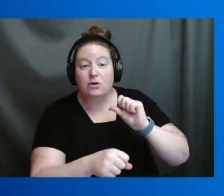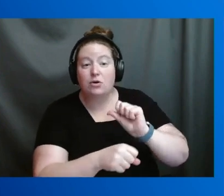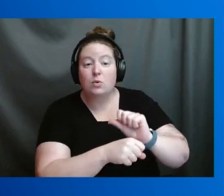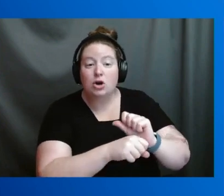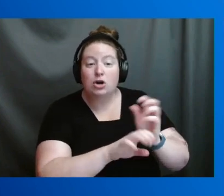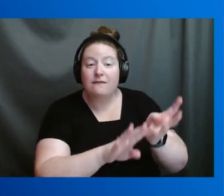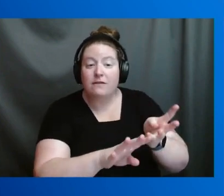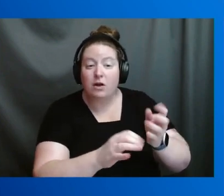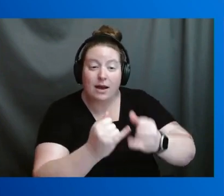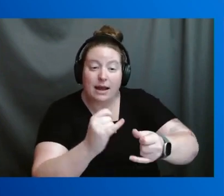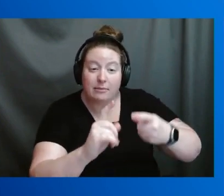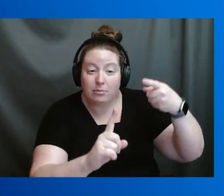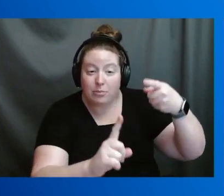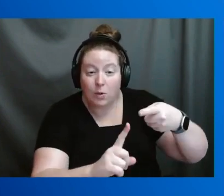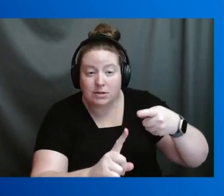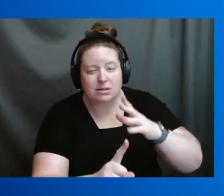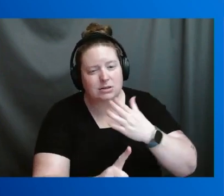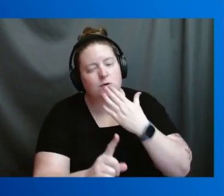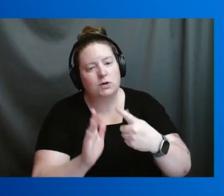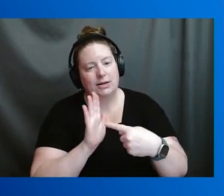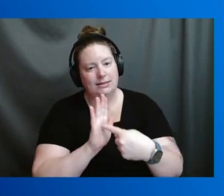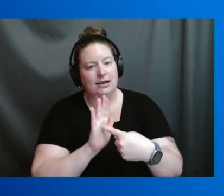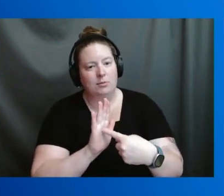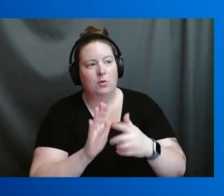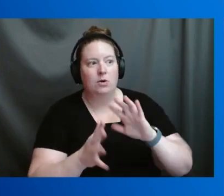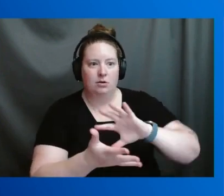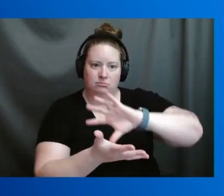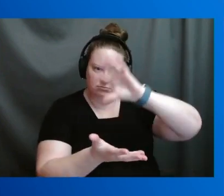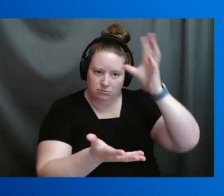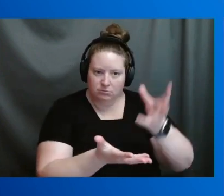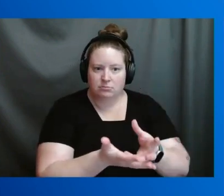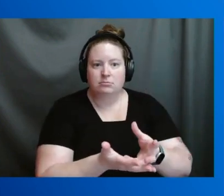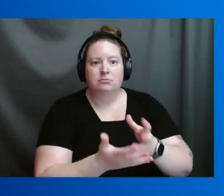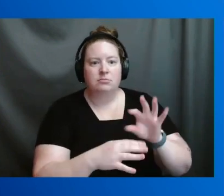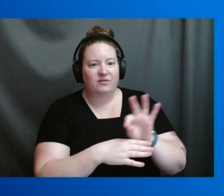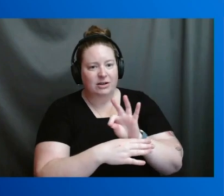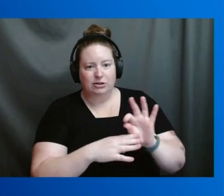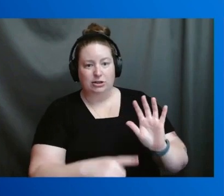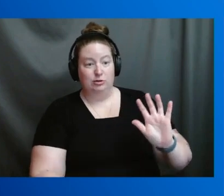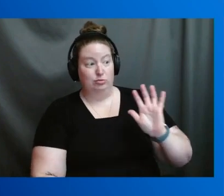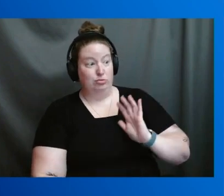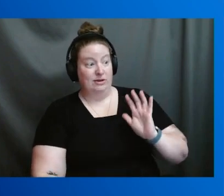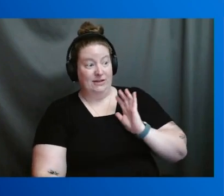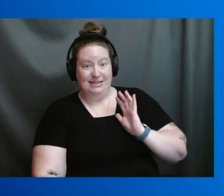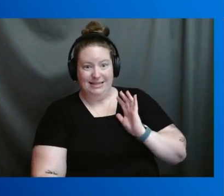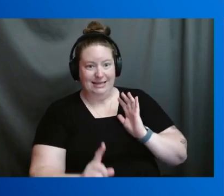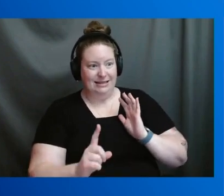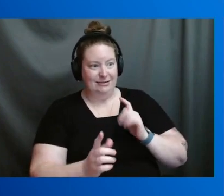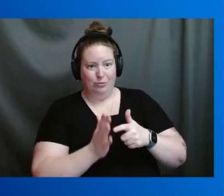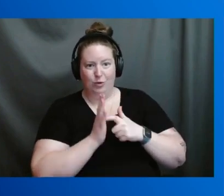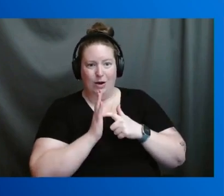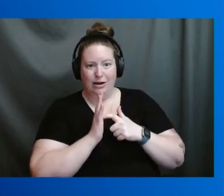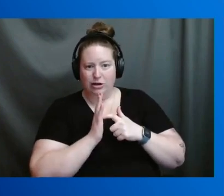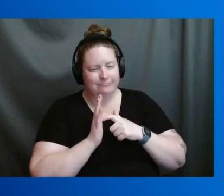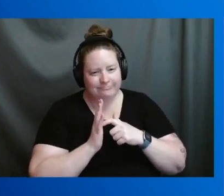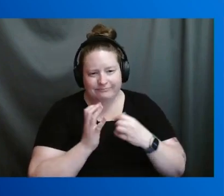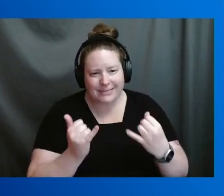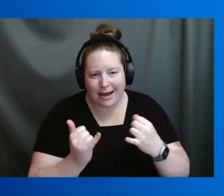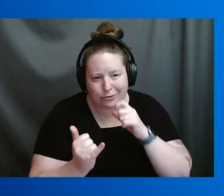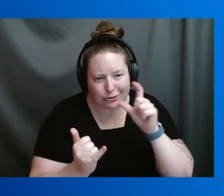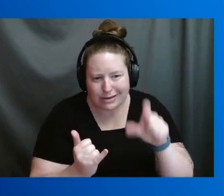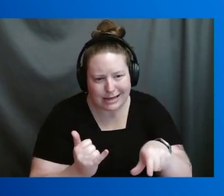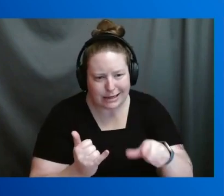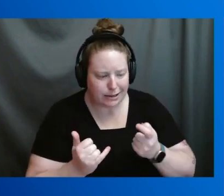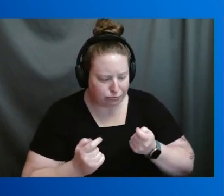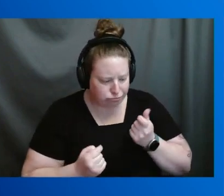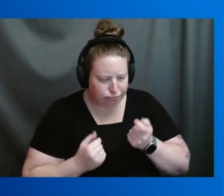example where a whole set of functions that they previously required or other ways to join that were no longer required. That's a cost saving, and those are implicit that